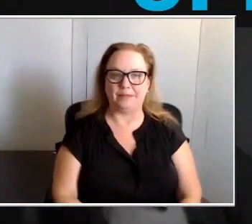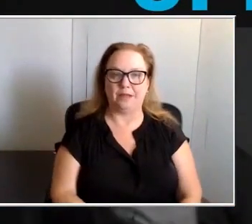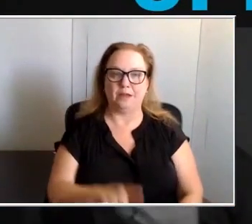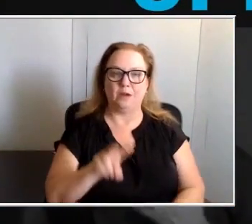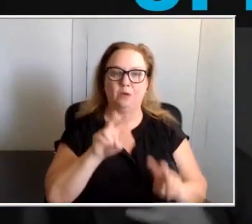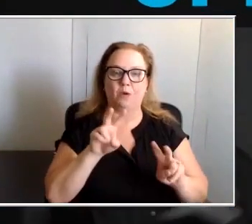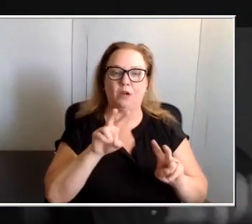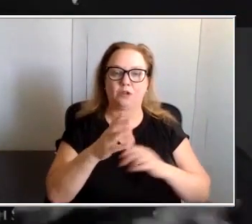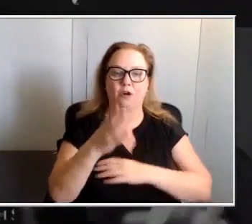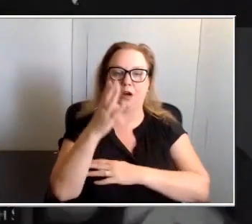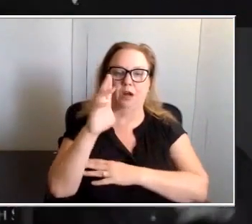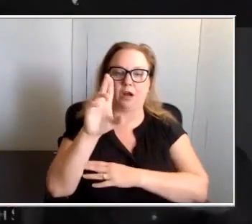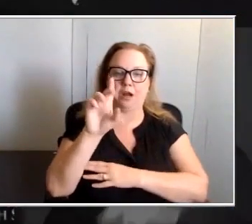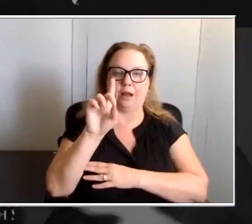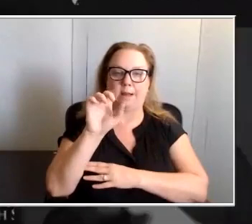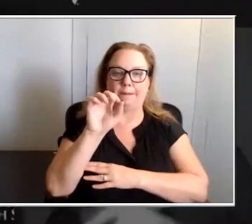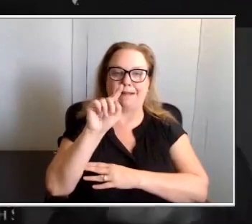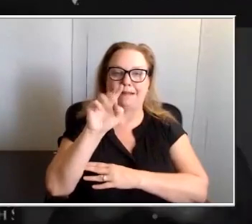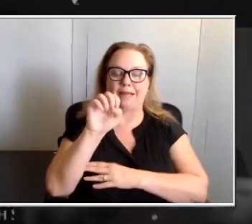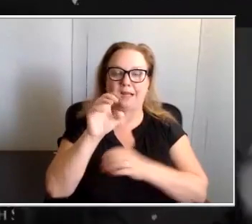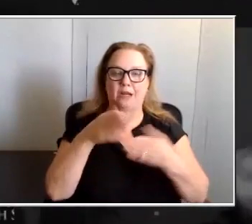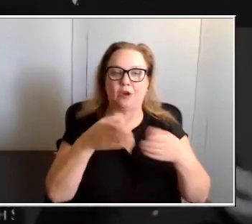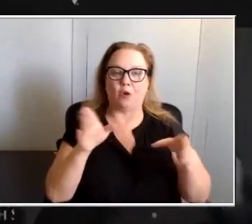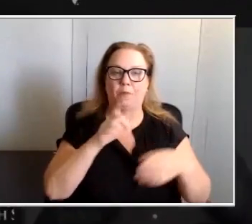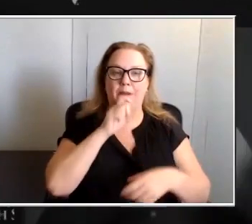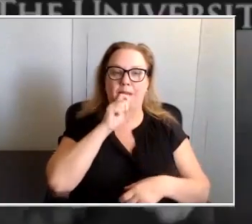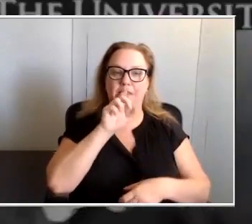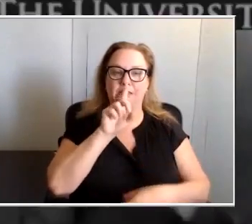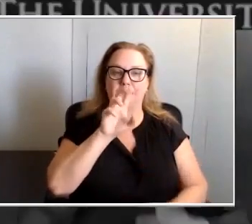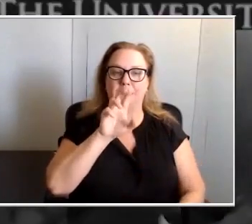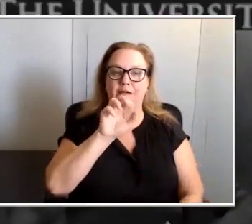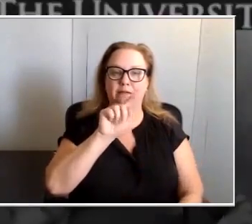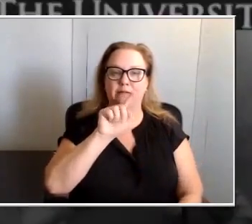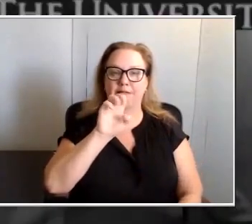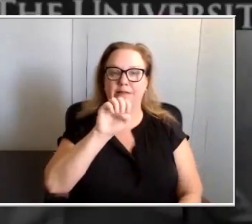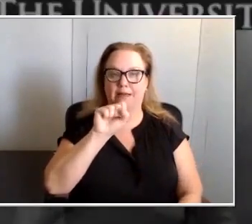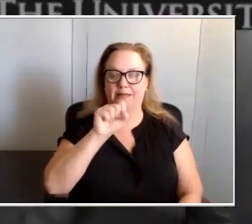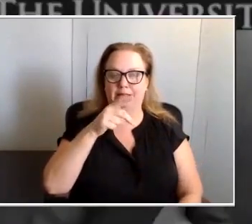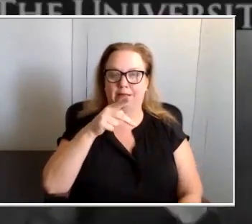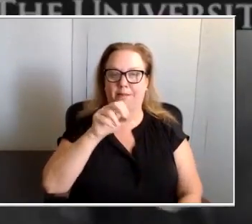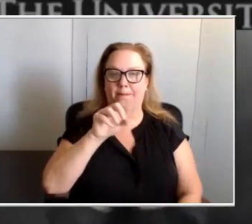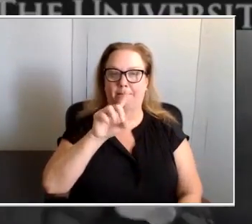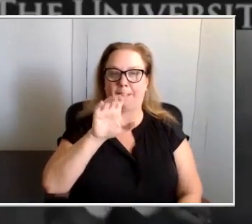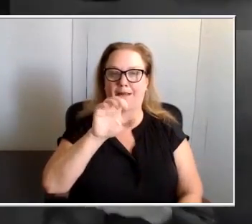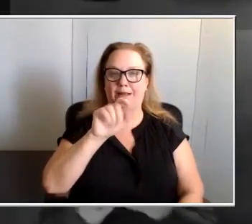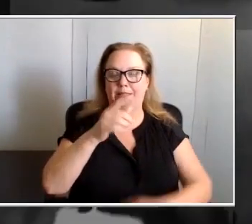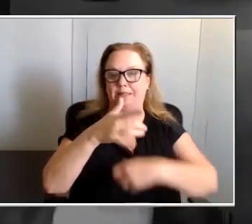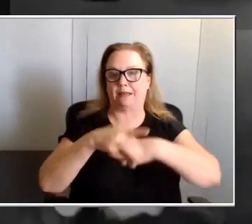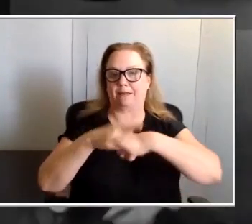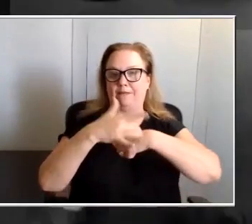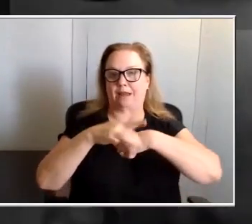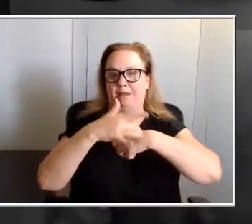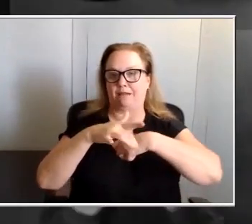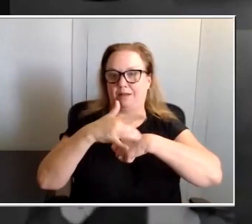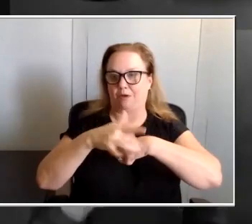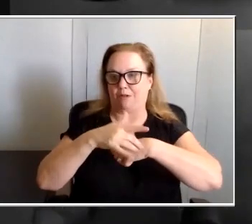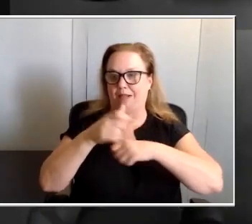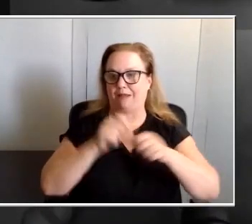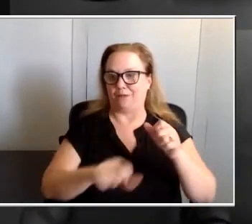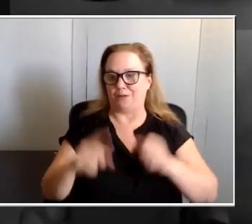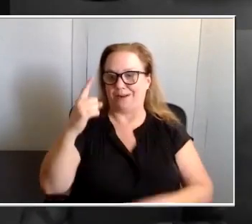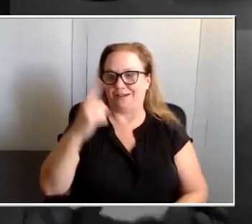Morning Medical Update and Open Mics with Dr. Stites podcasts. Now, everywhere podcasts are available.